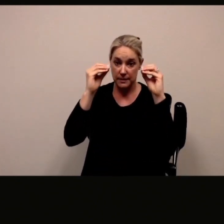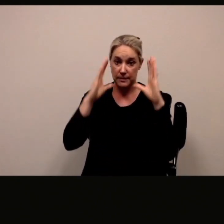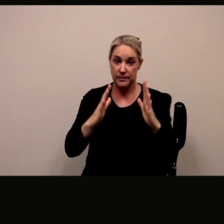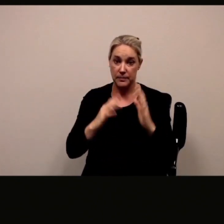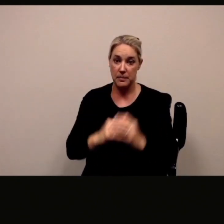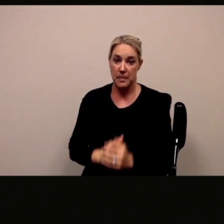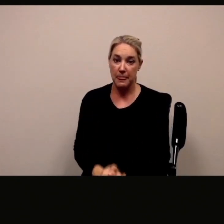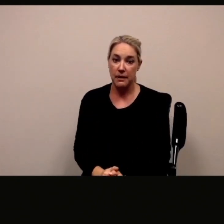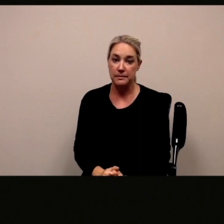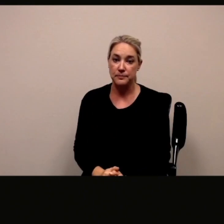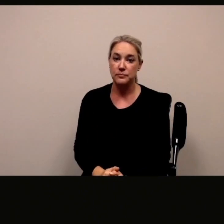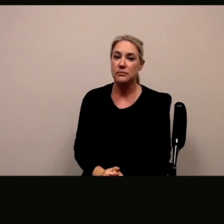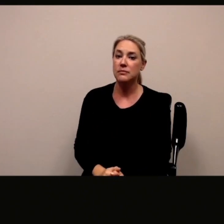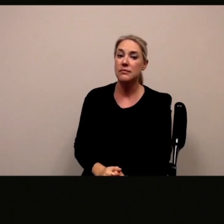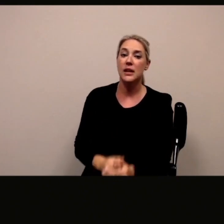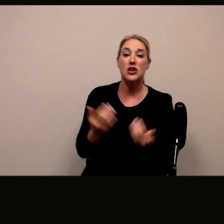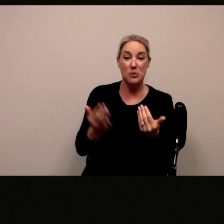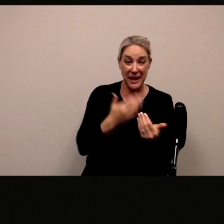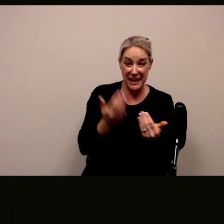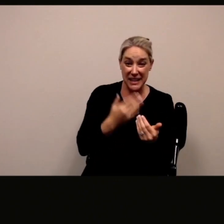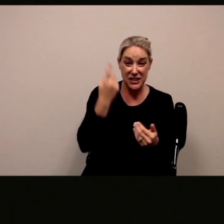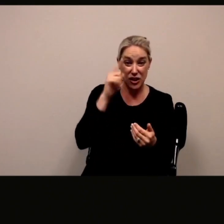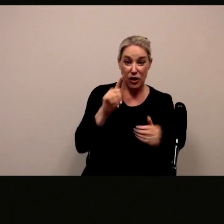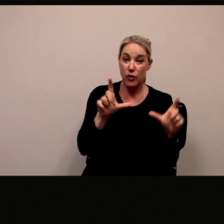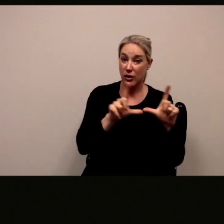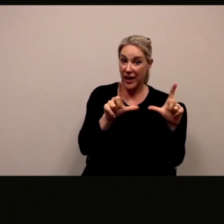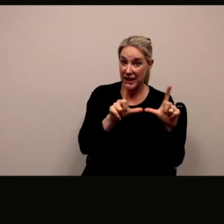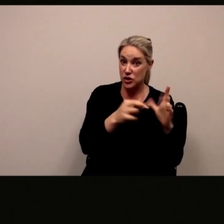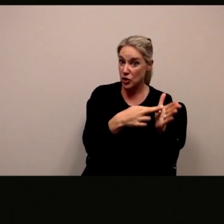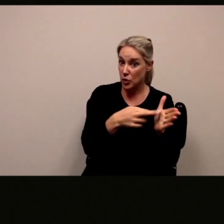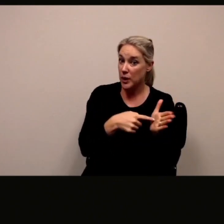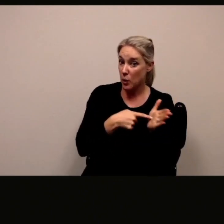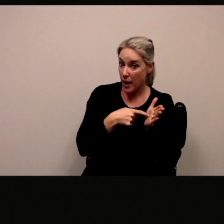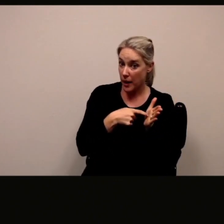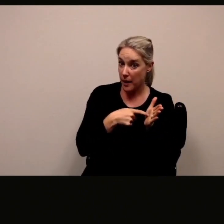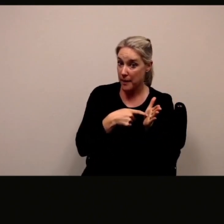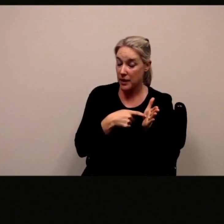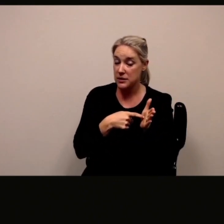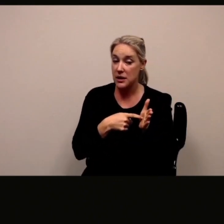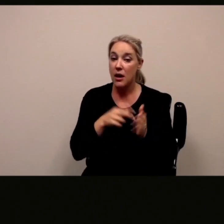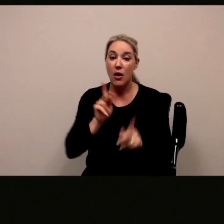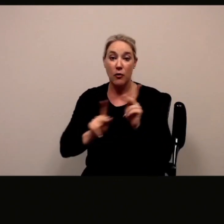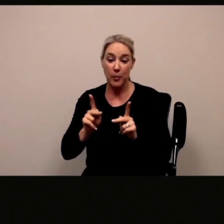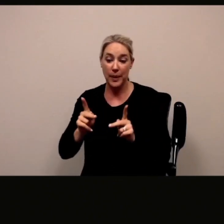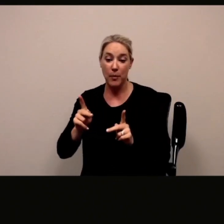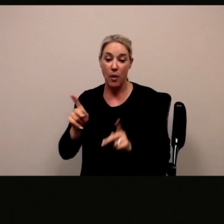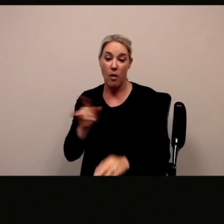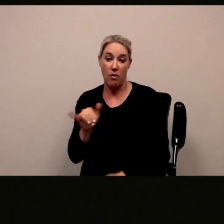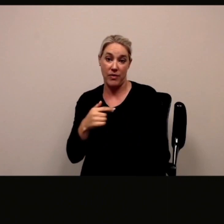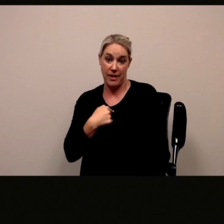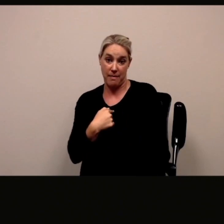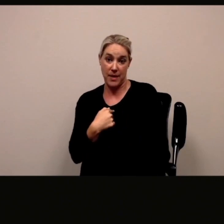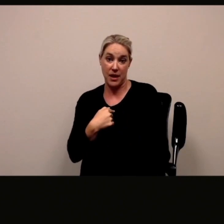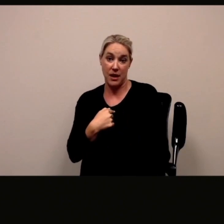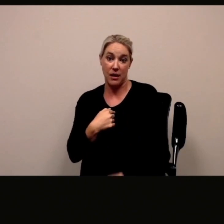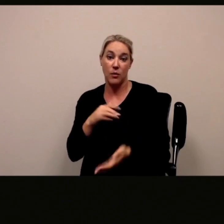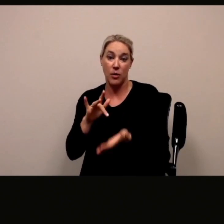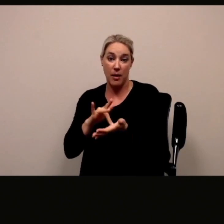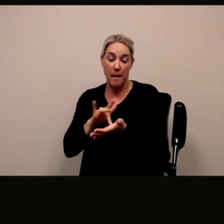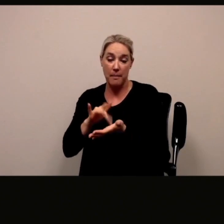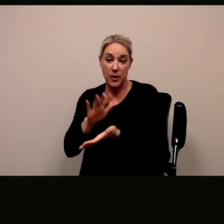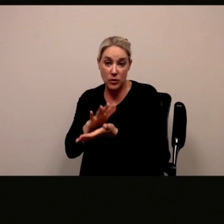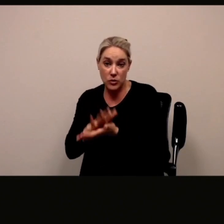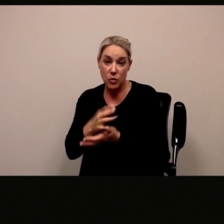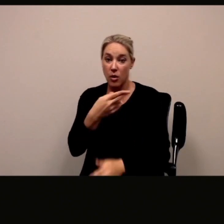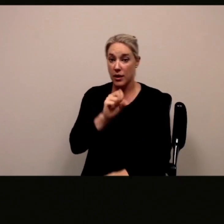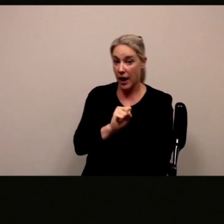licensure requirements, making those a whole lot easier for people like me who are at the elementary and middle school background. Where in Ohio, the teaching license for computer science